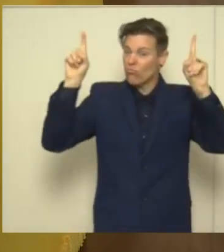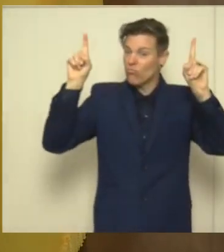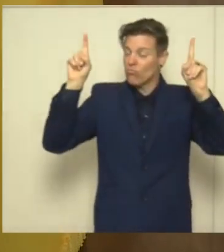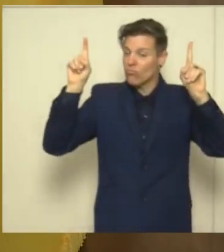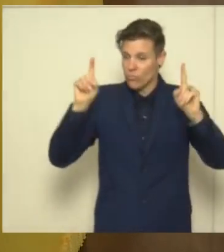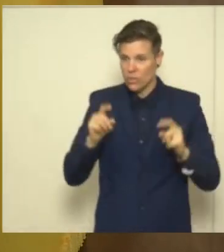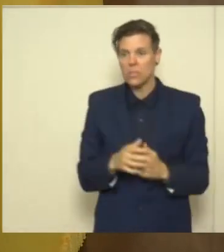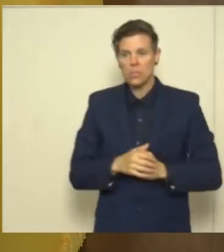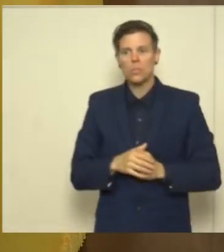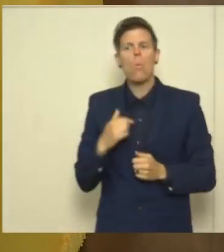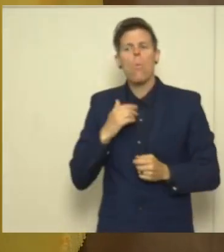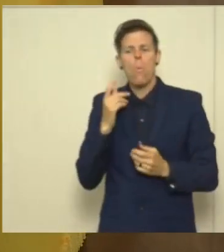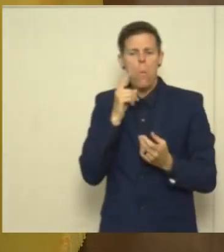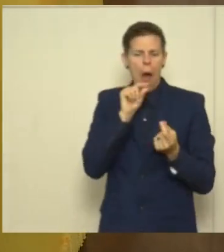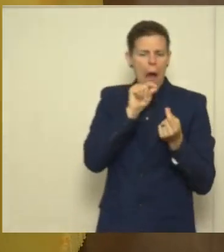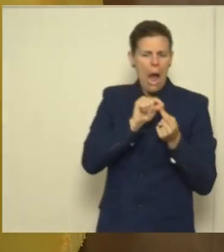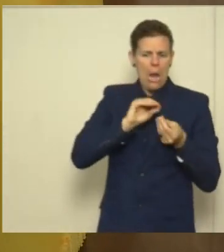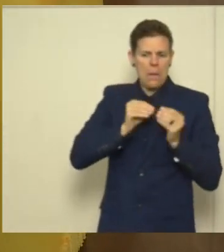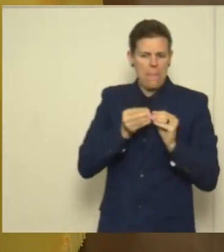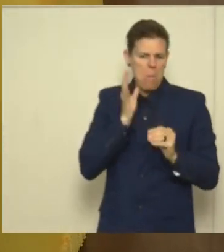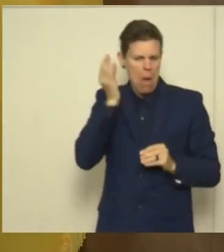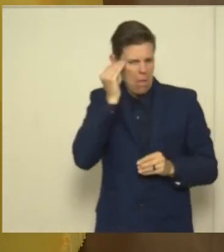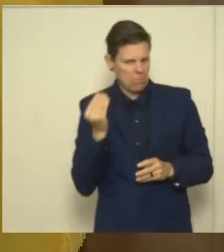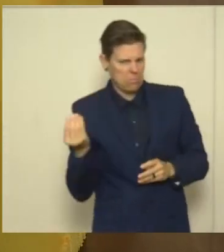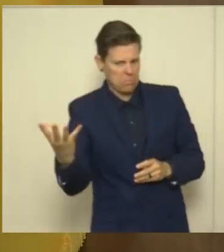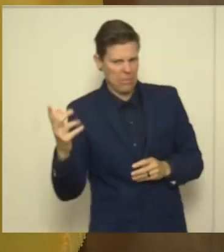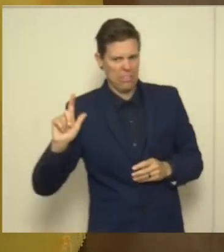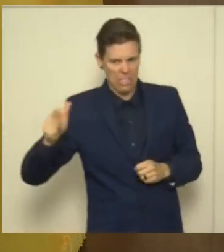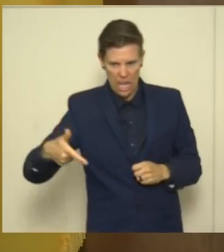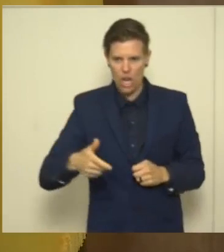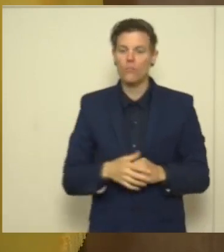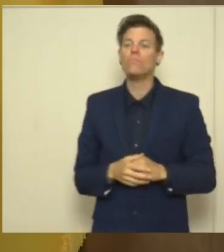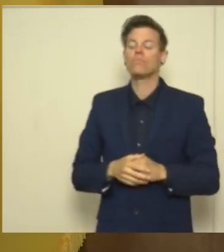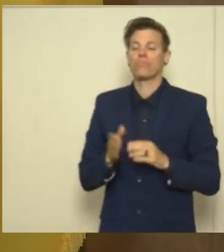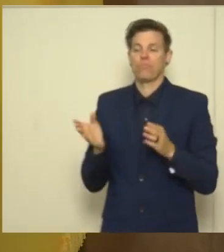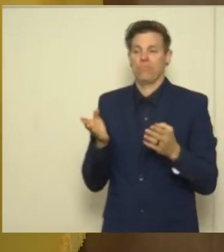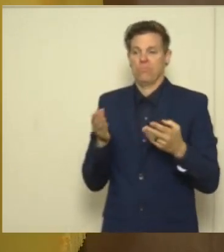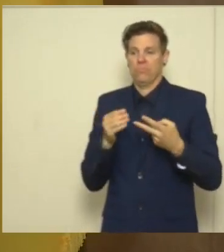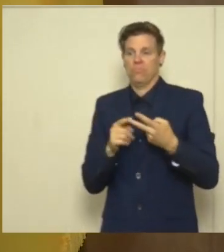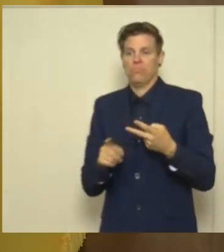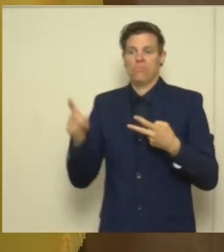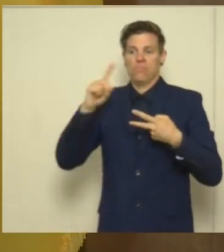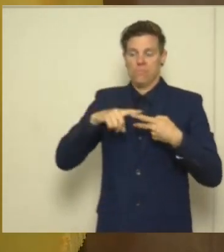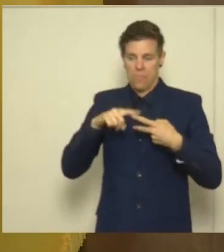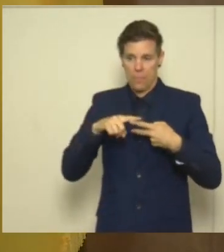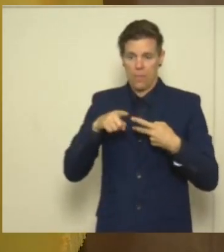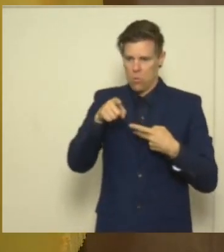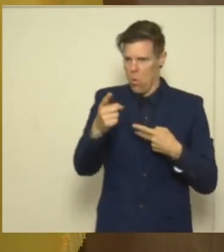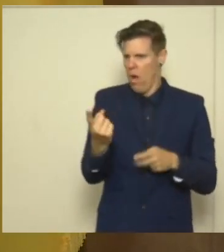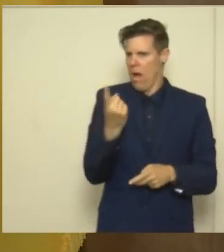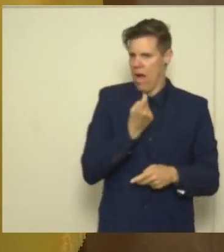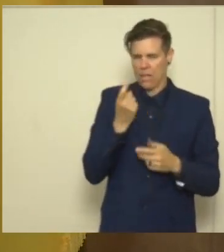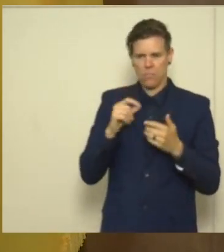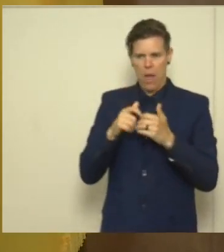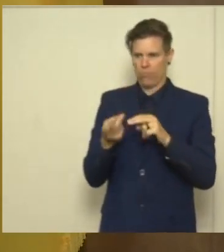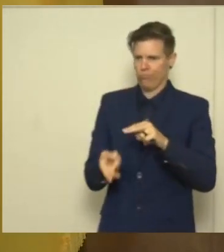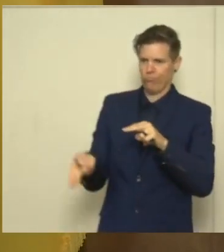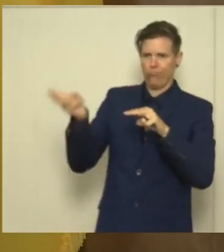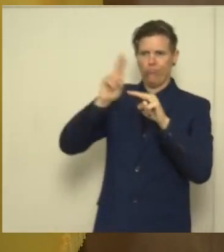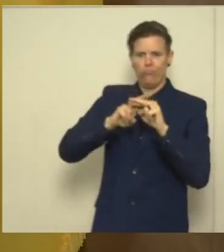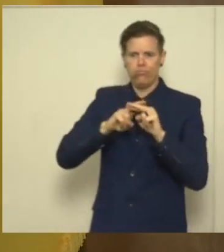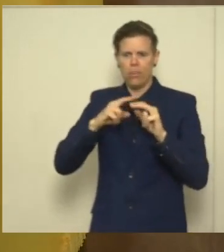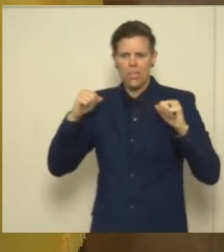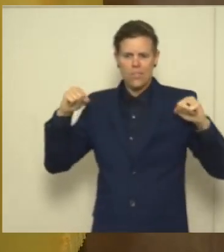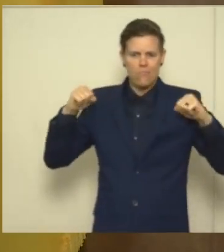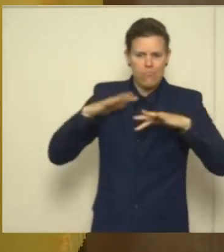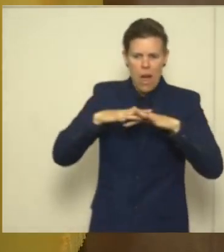first question is, what do we know about rapid responses? Well, we showed you that we had a tripling in the number of restaurants and